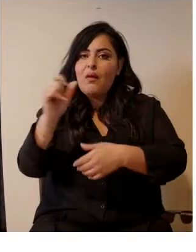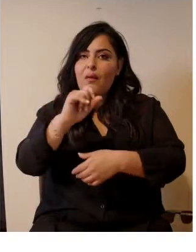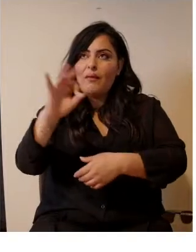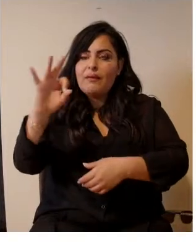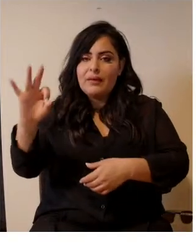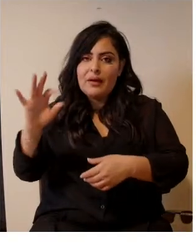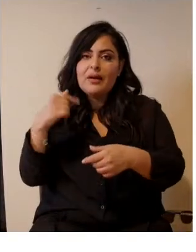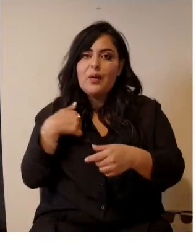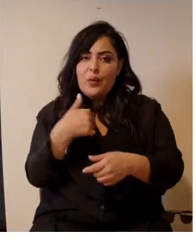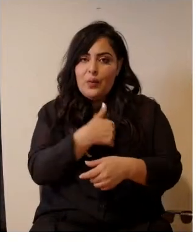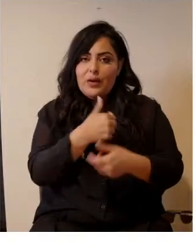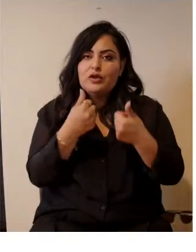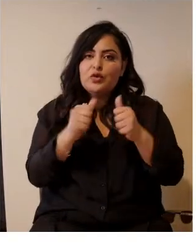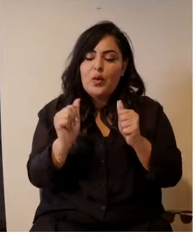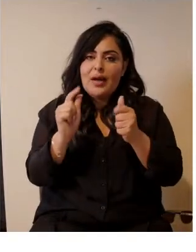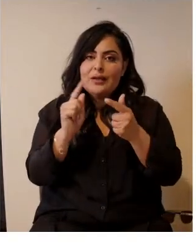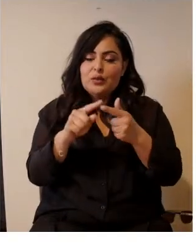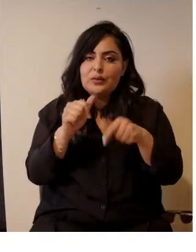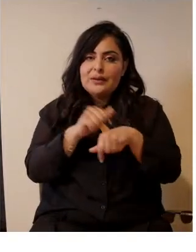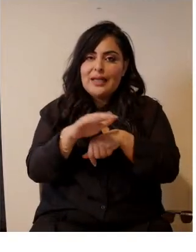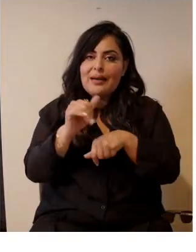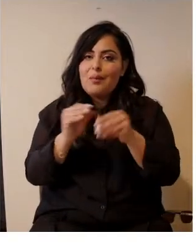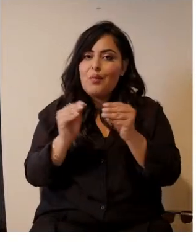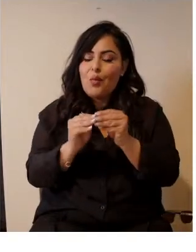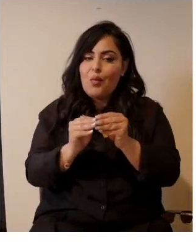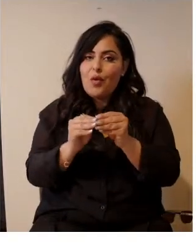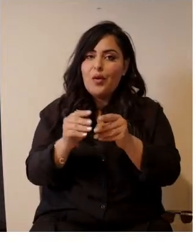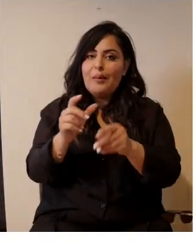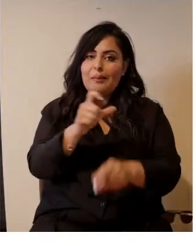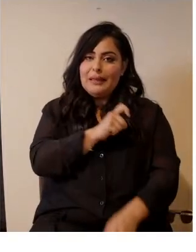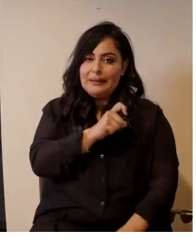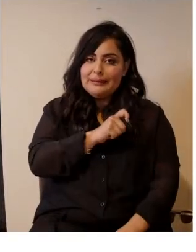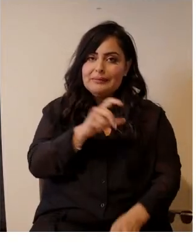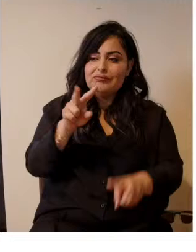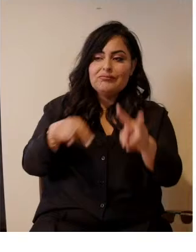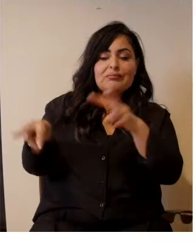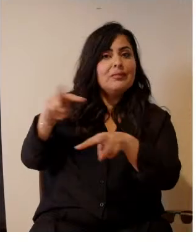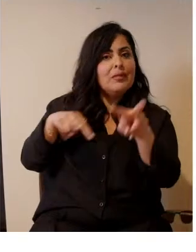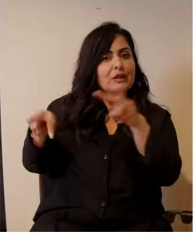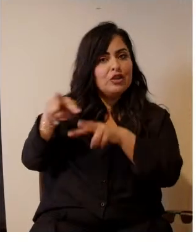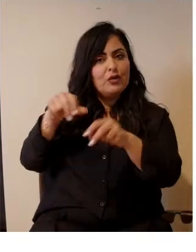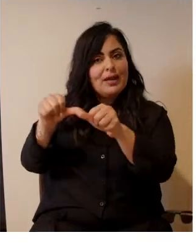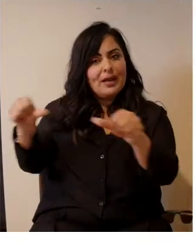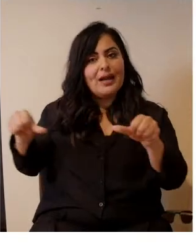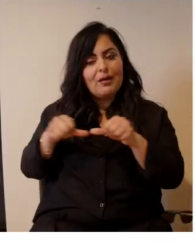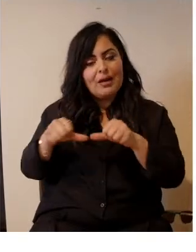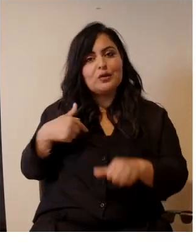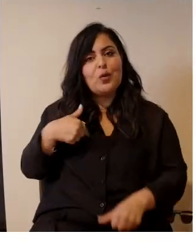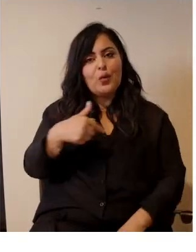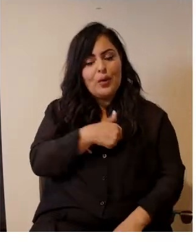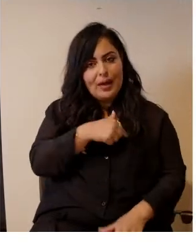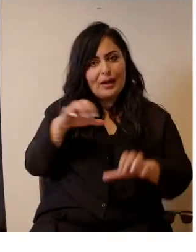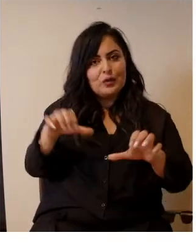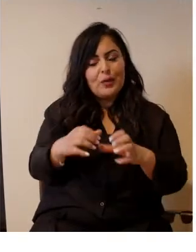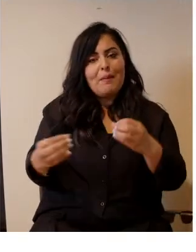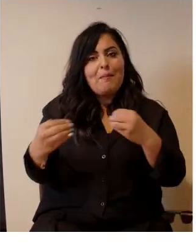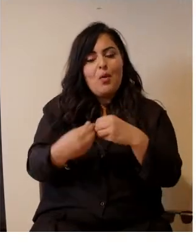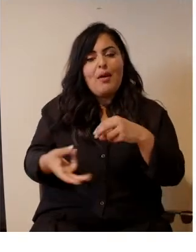are ramping up extra patrols due to that. So we are out there doing extra